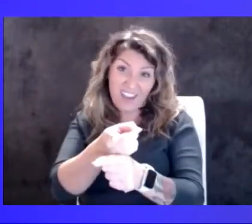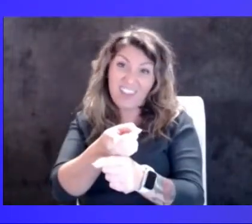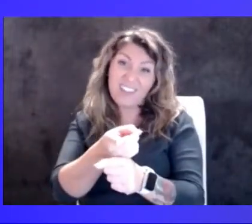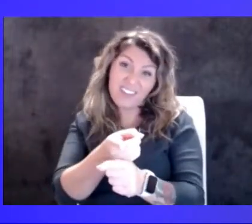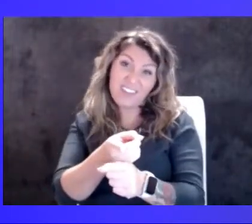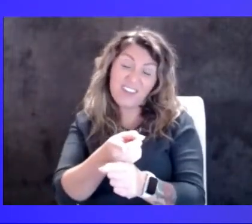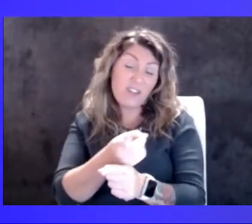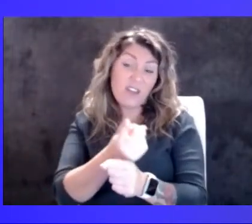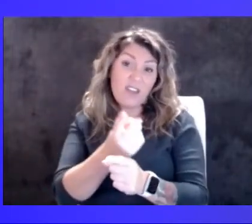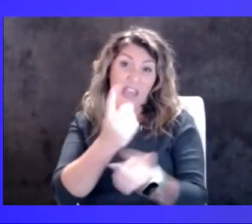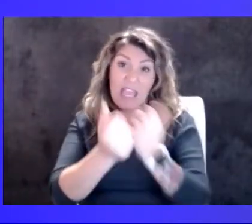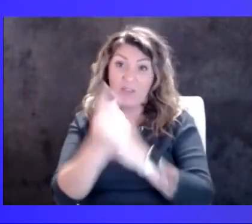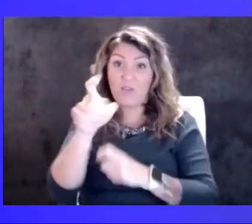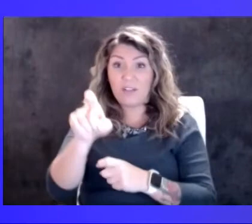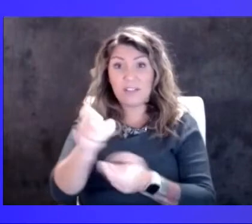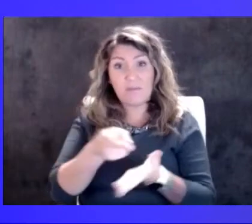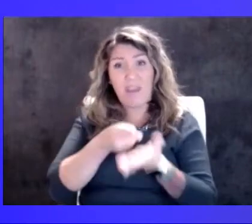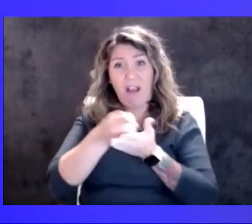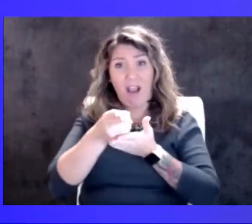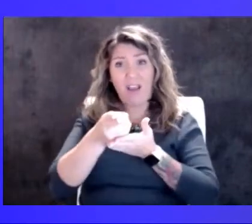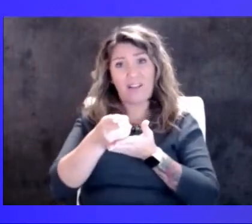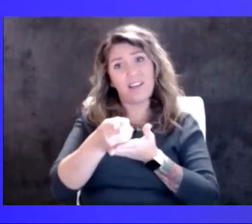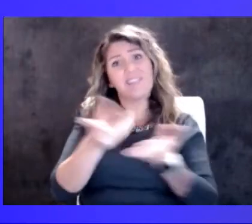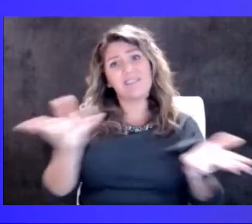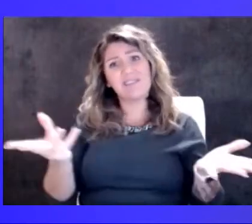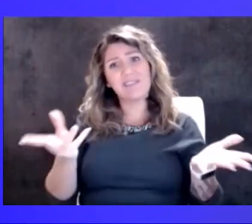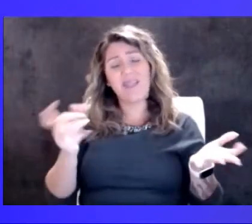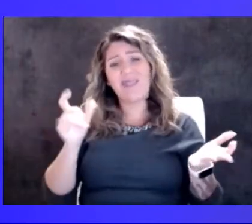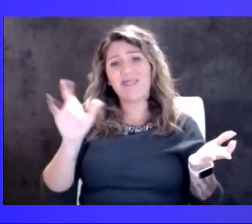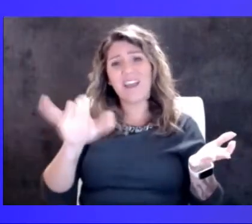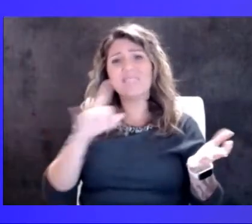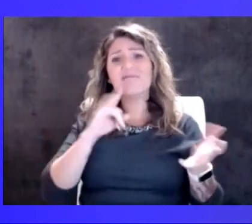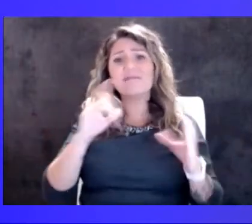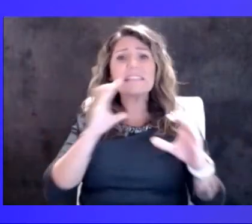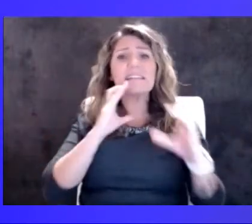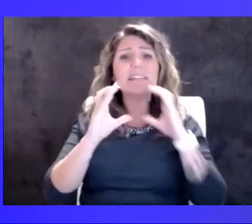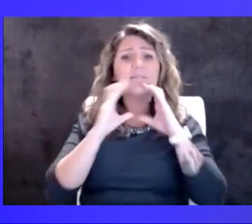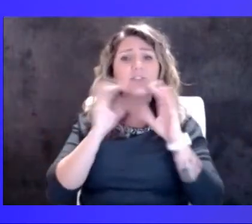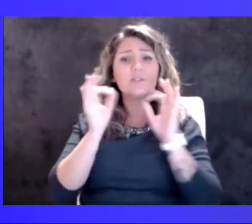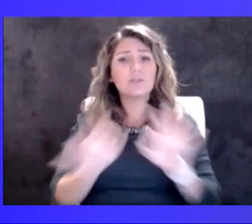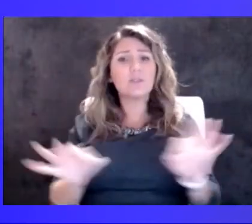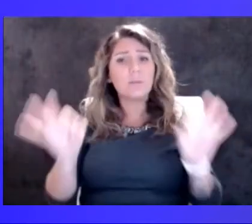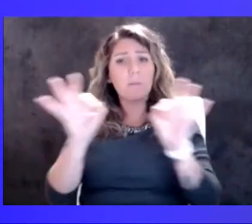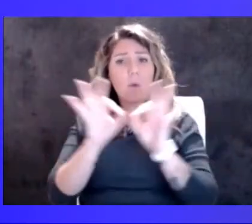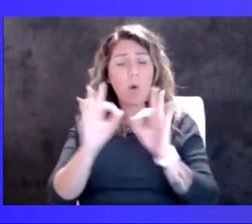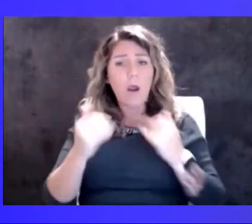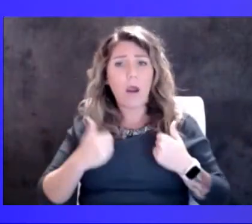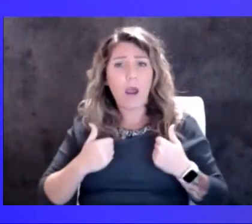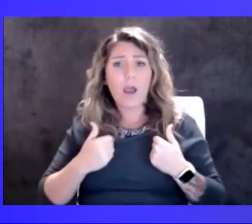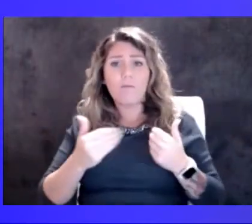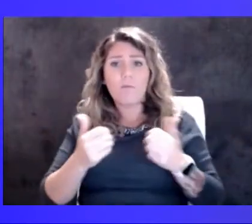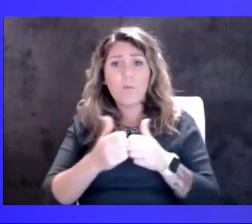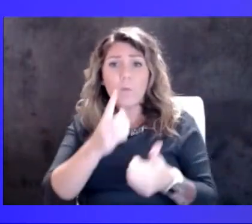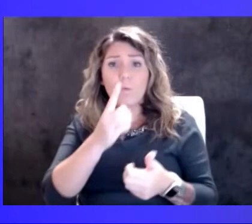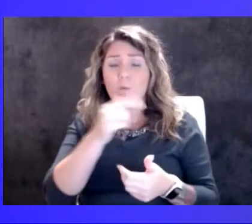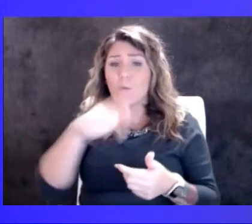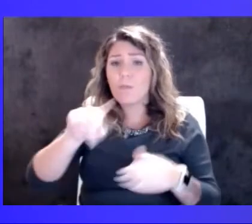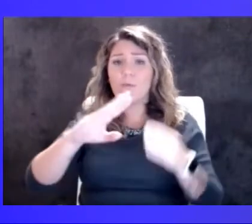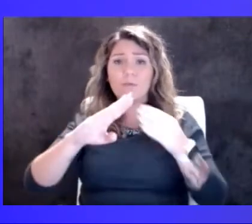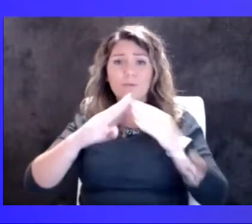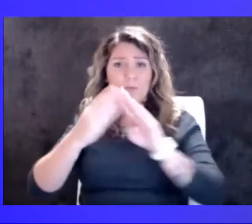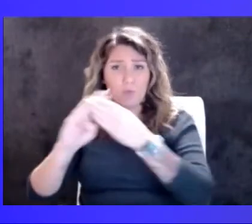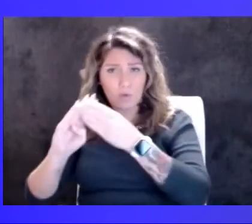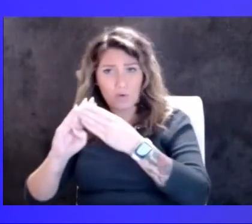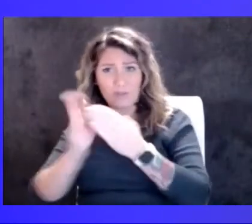honest about that. And so those are conversations that I think are important for us to have with those communities, to be honest